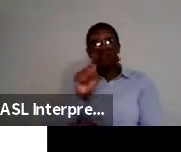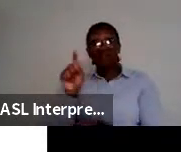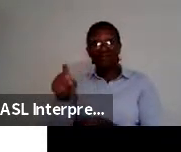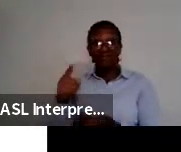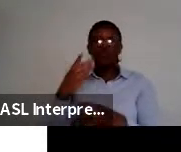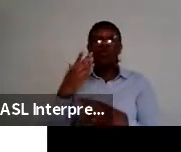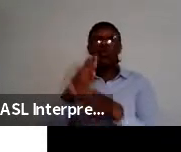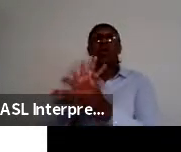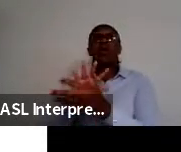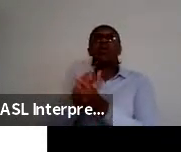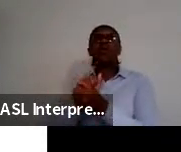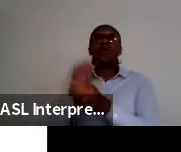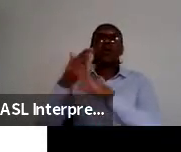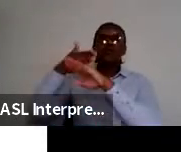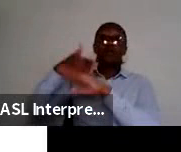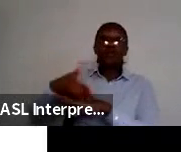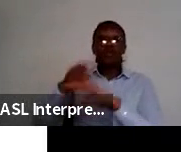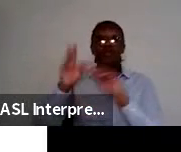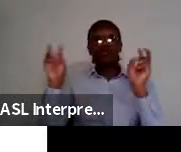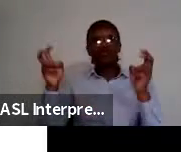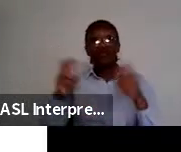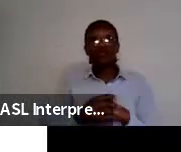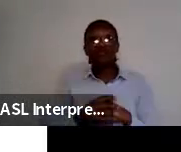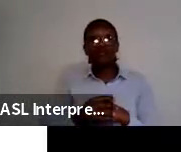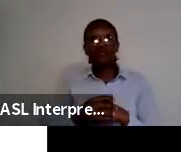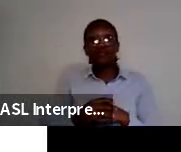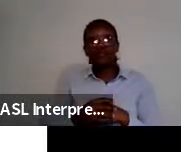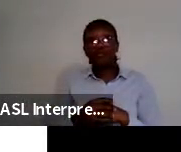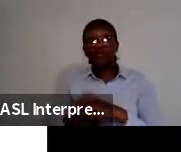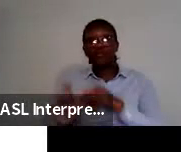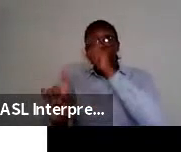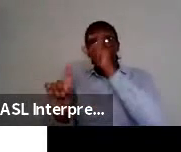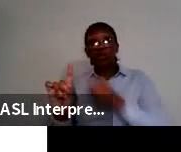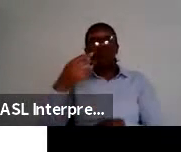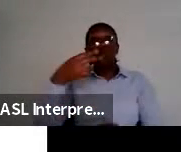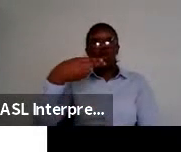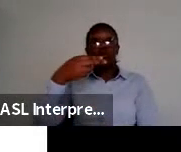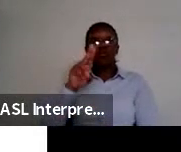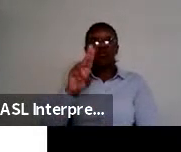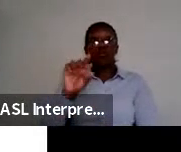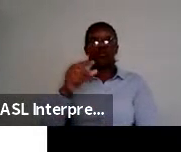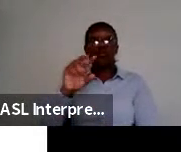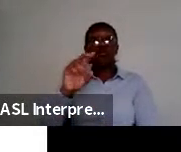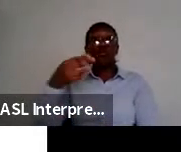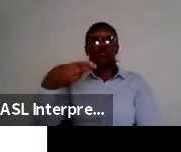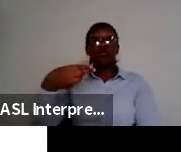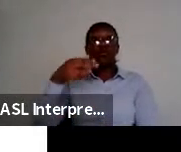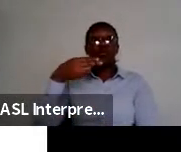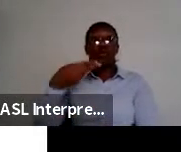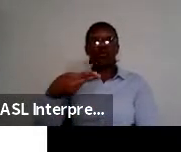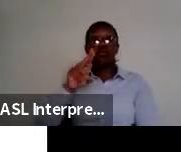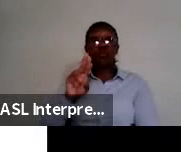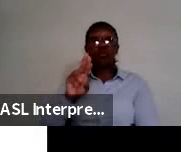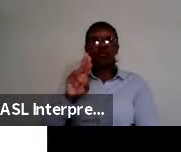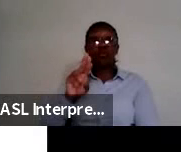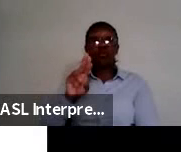general, but on counterfeit. Commander Talliard, can you use the few minutes of my presentation to sensitize